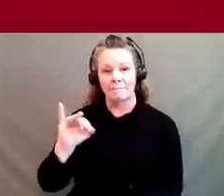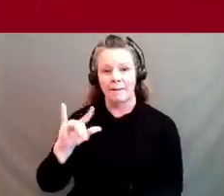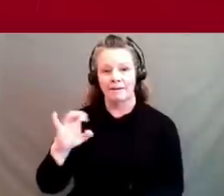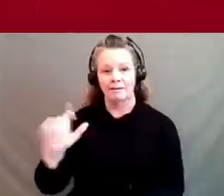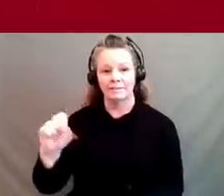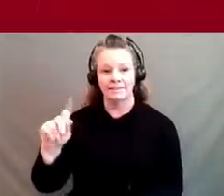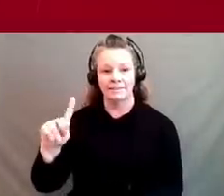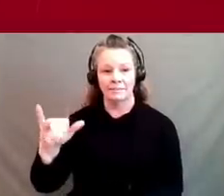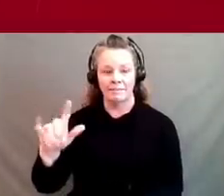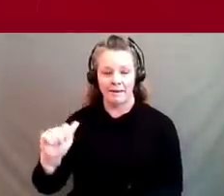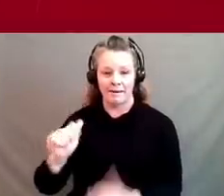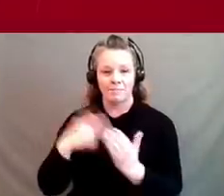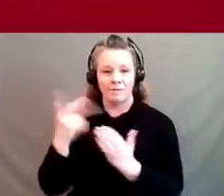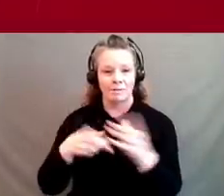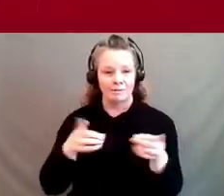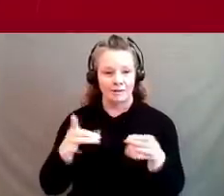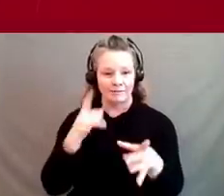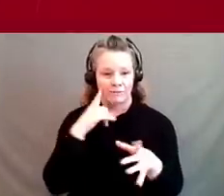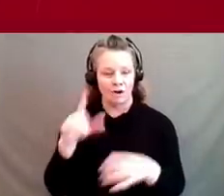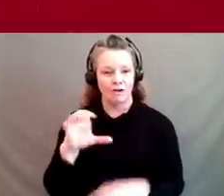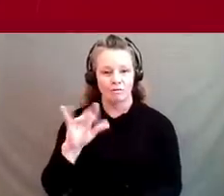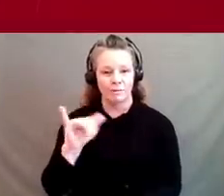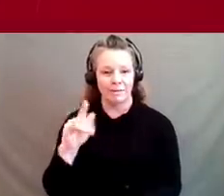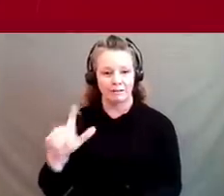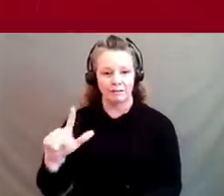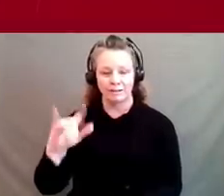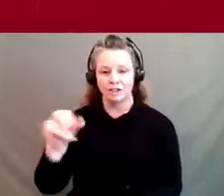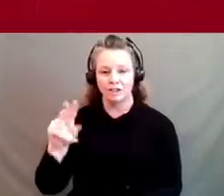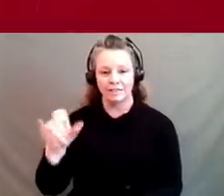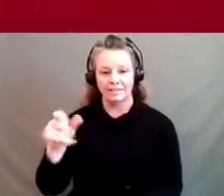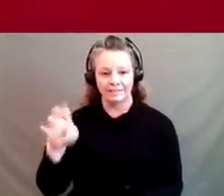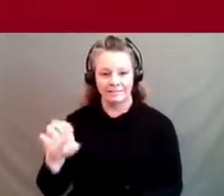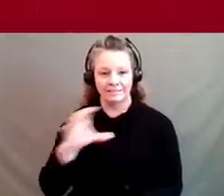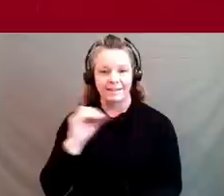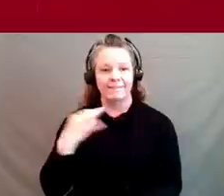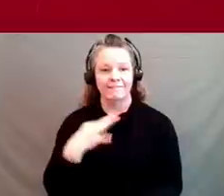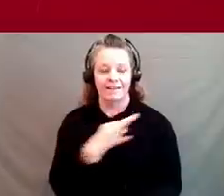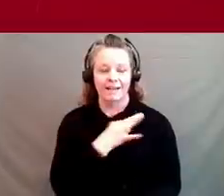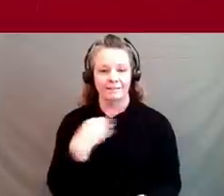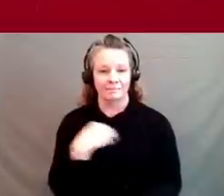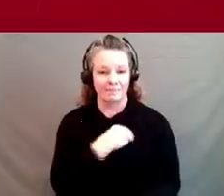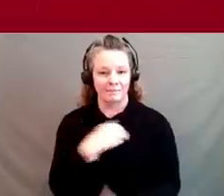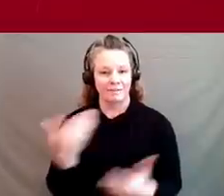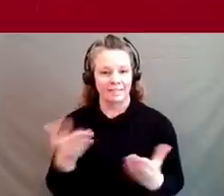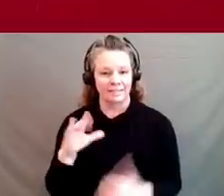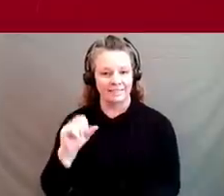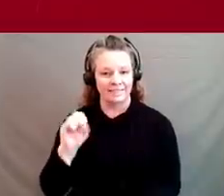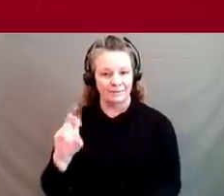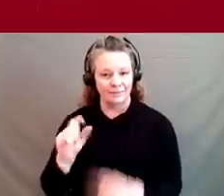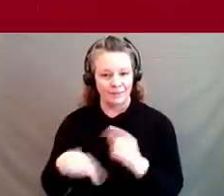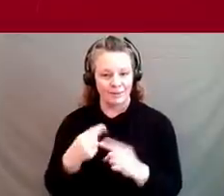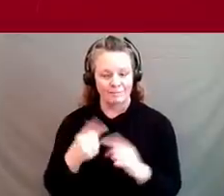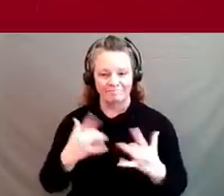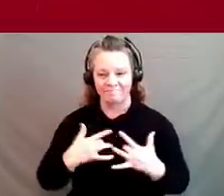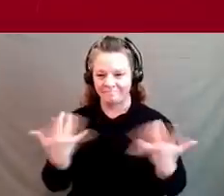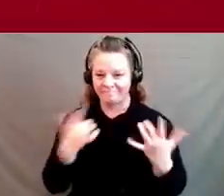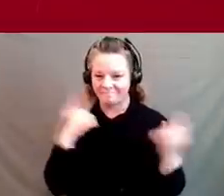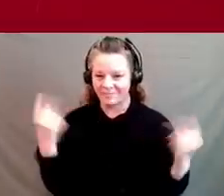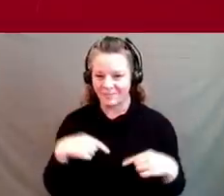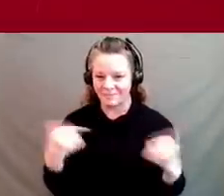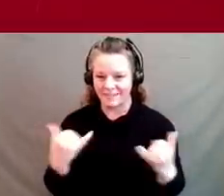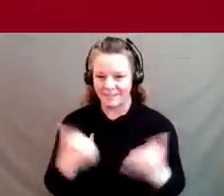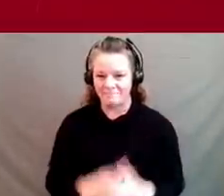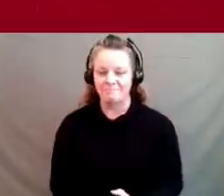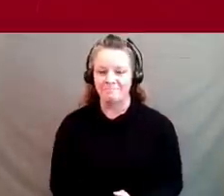Criminal Justice and faculty member here at CSU Global. We are so excited that you've joined us today. It is my